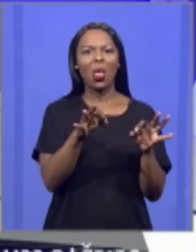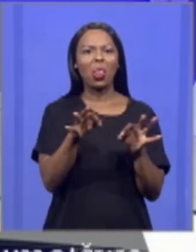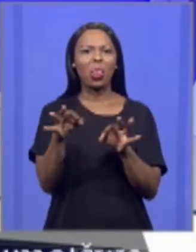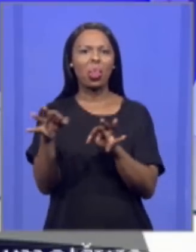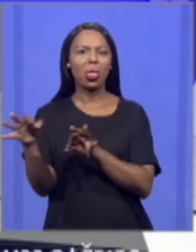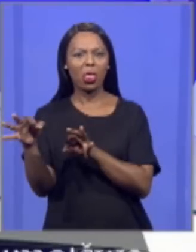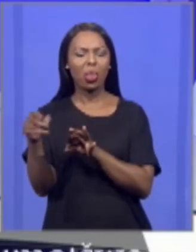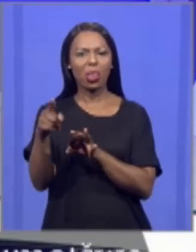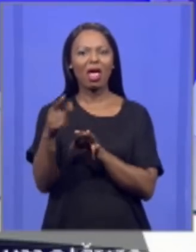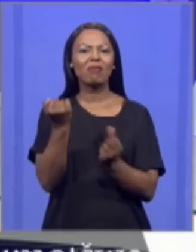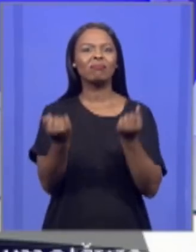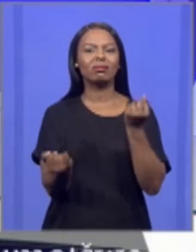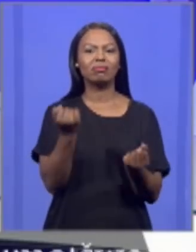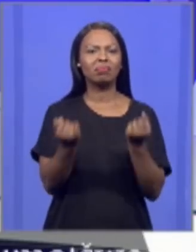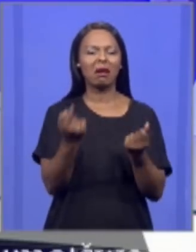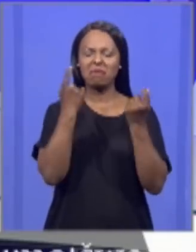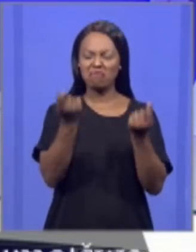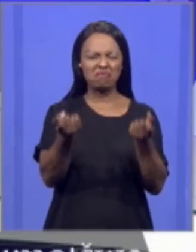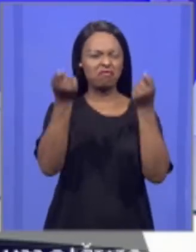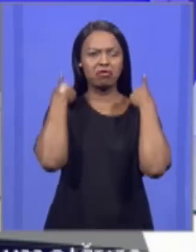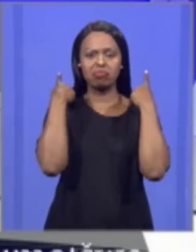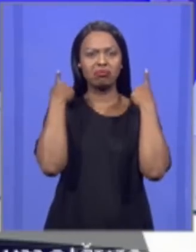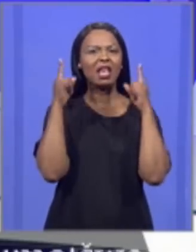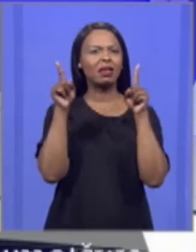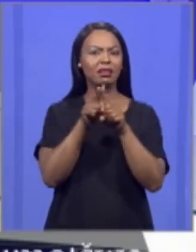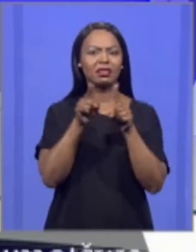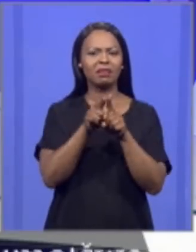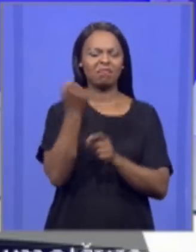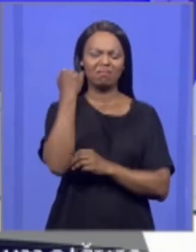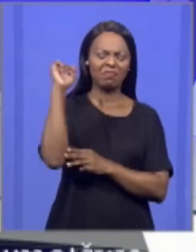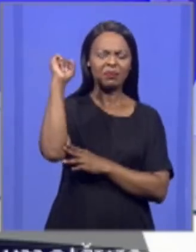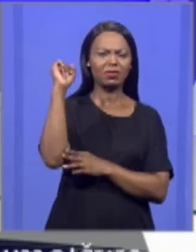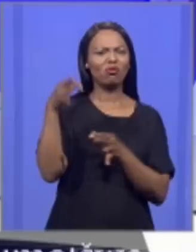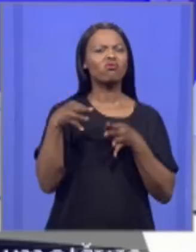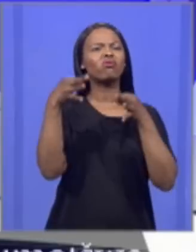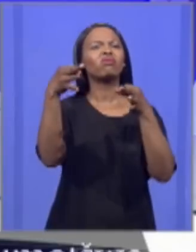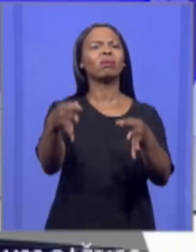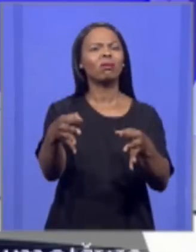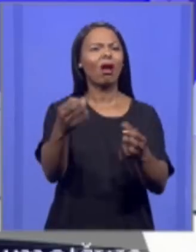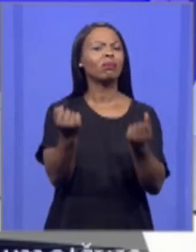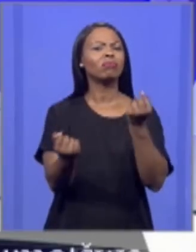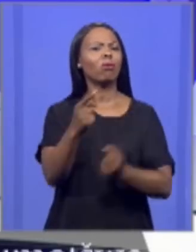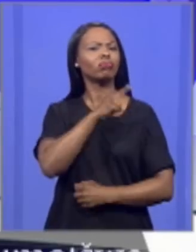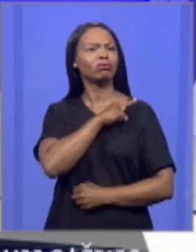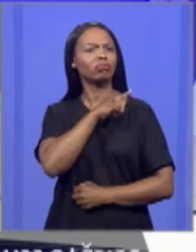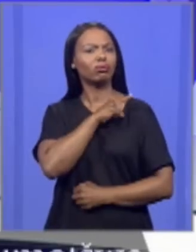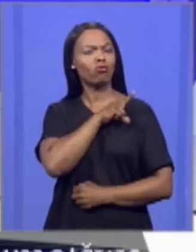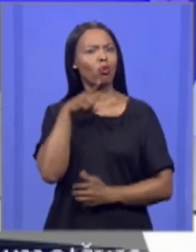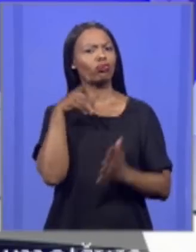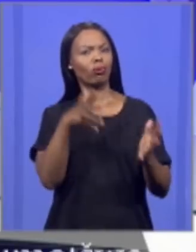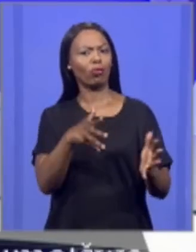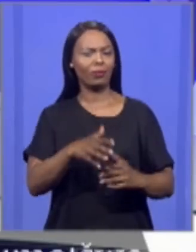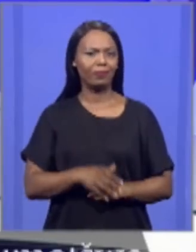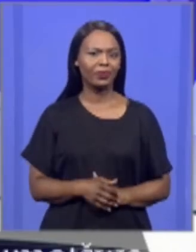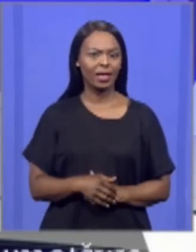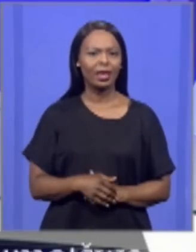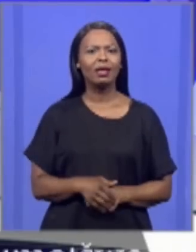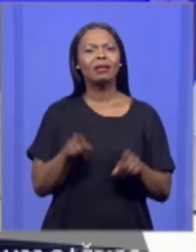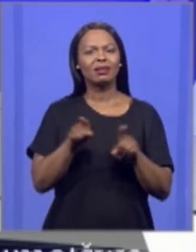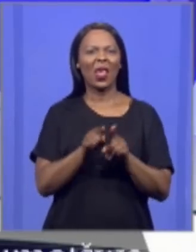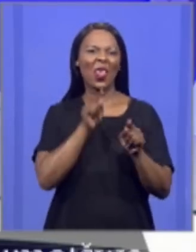ya molato ga go kwagale gomme o ganne kgopelo ya go šutiša molato lebaka le letelele. Go na